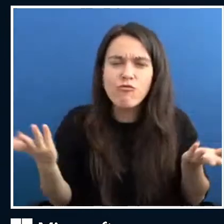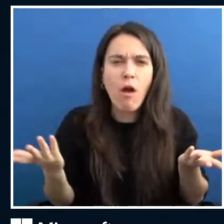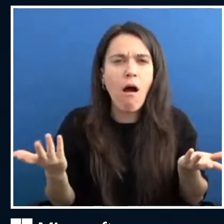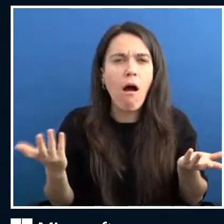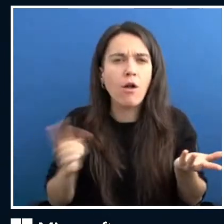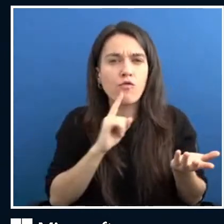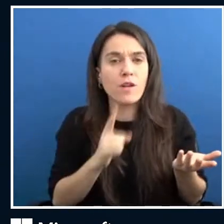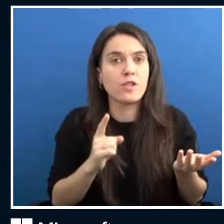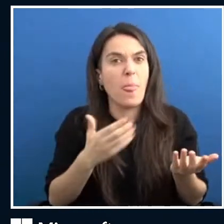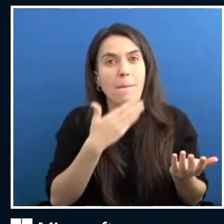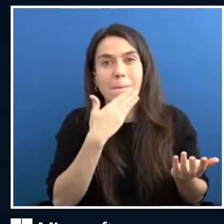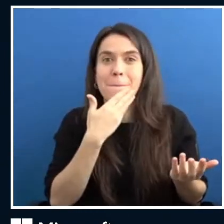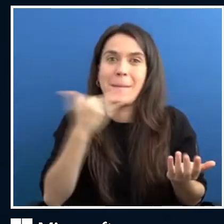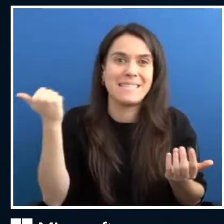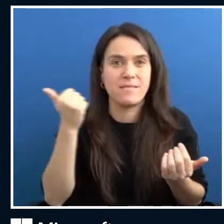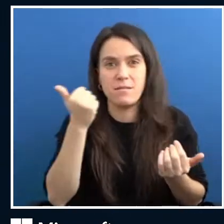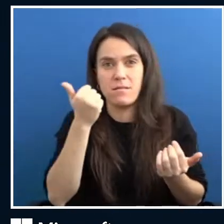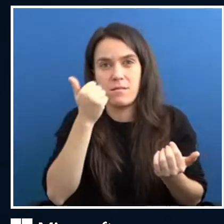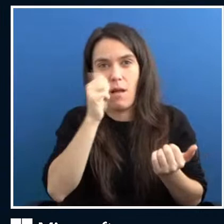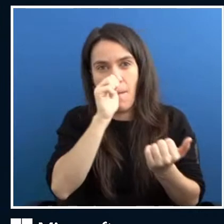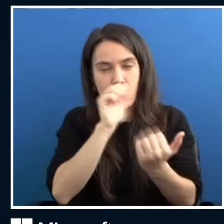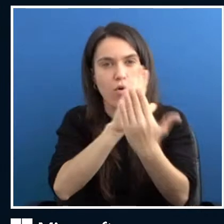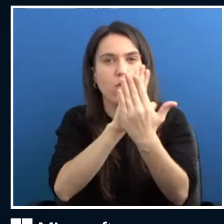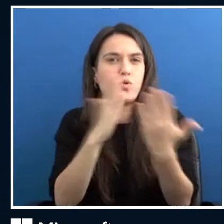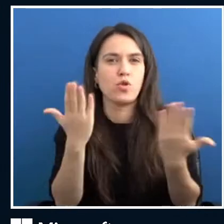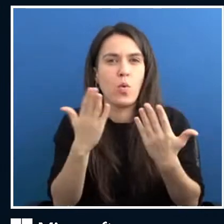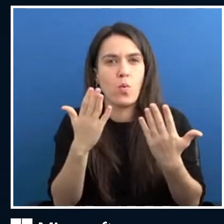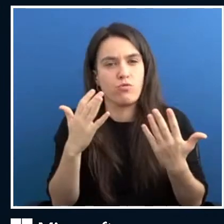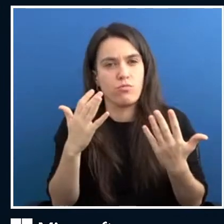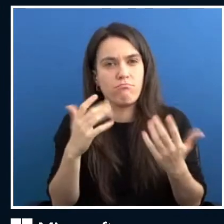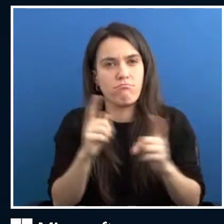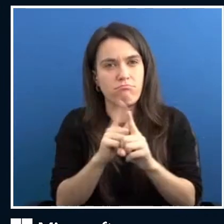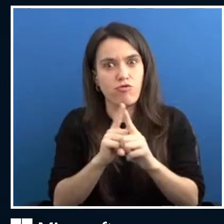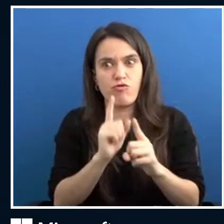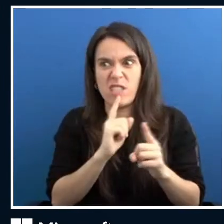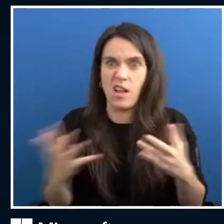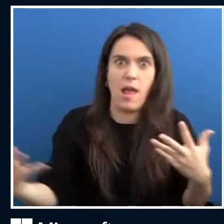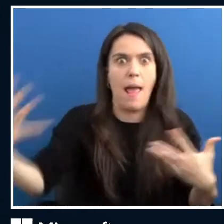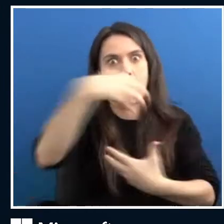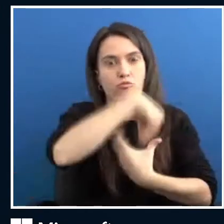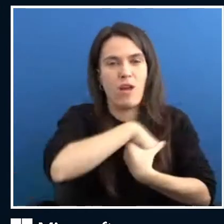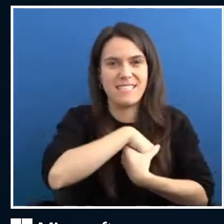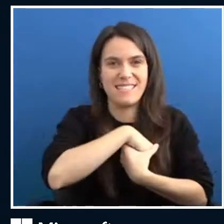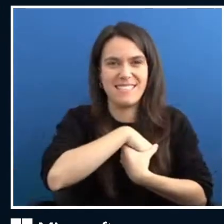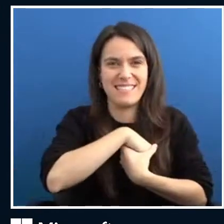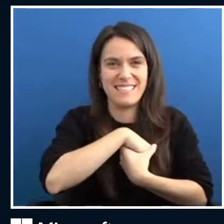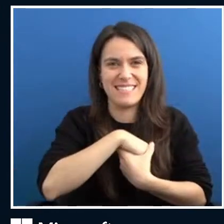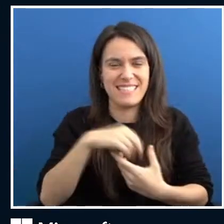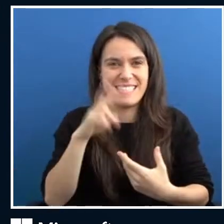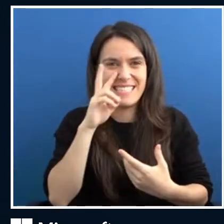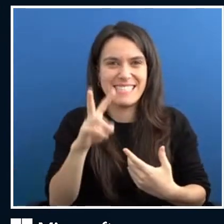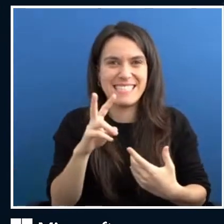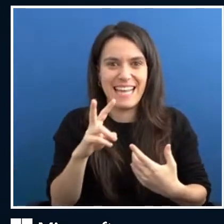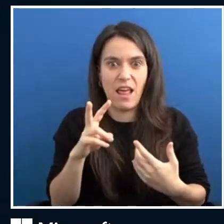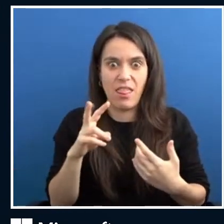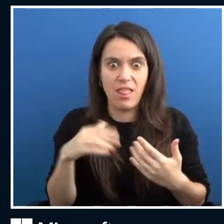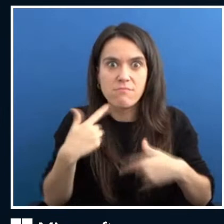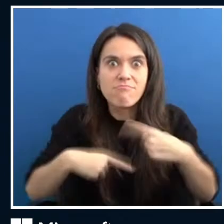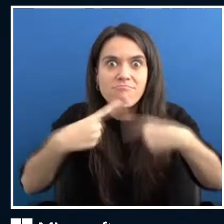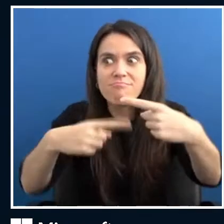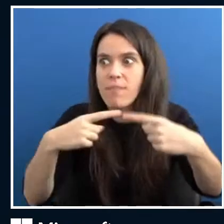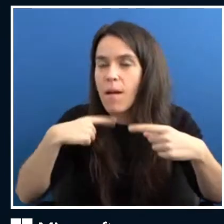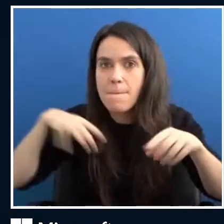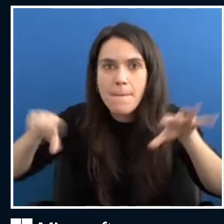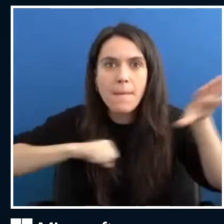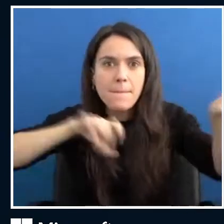that a university can take is to embrace the wave. It's like a 100-foot wave coming, and if they ride it and they use